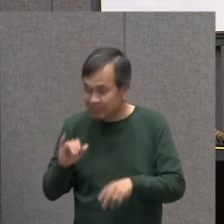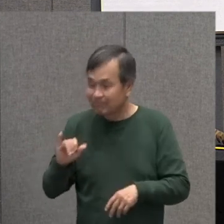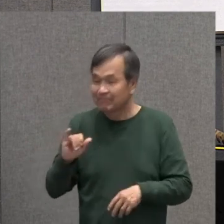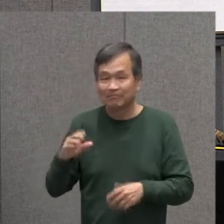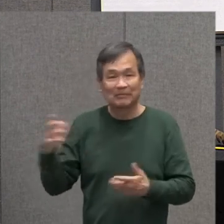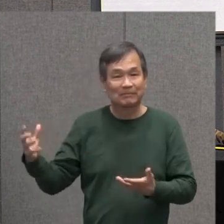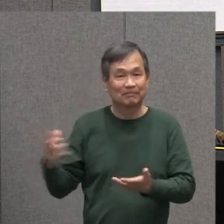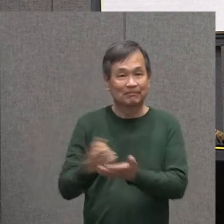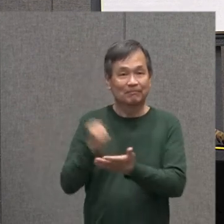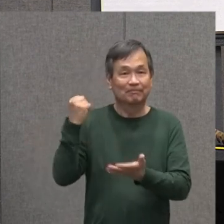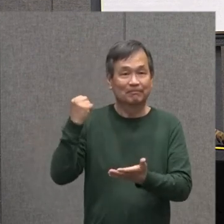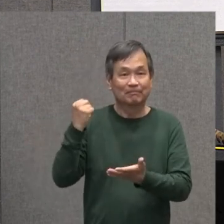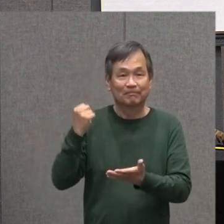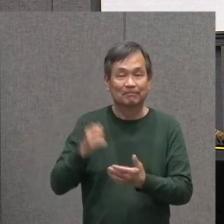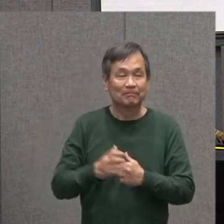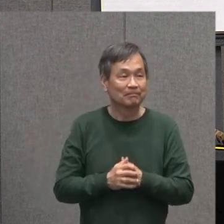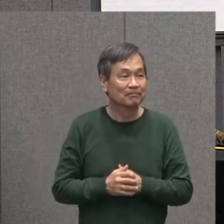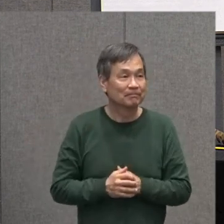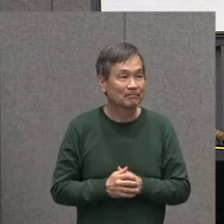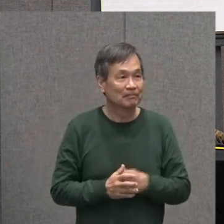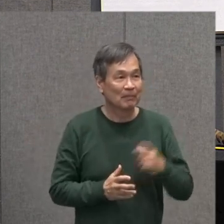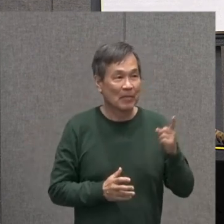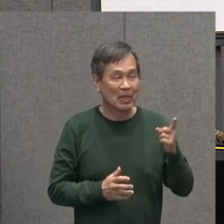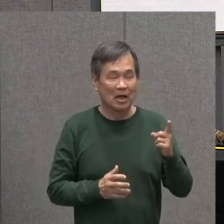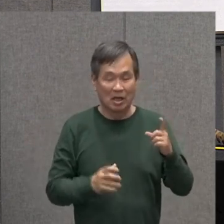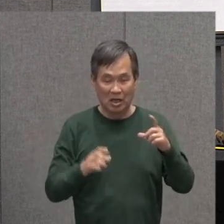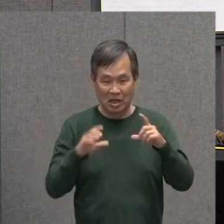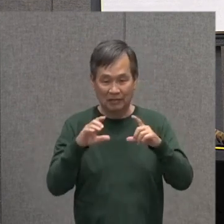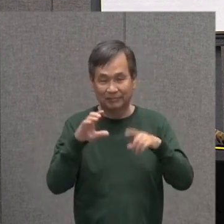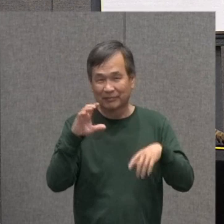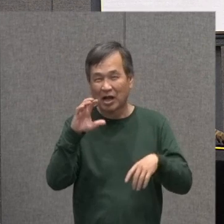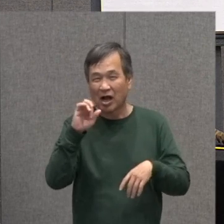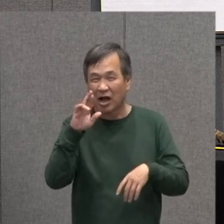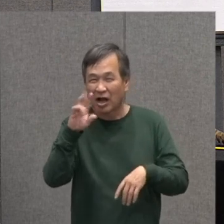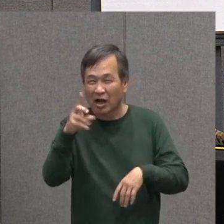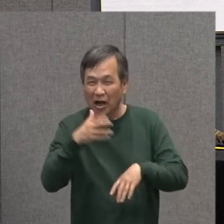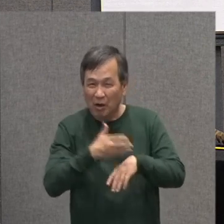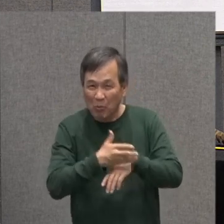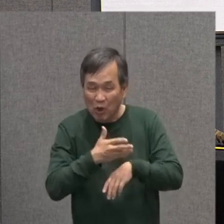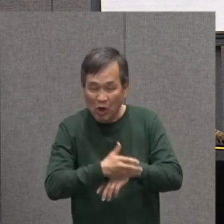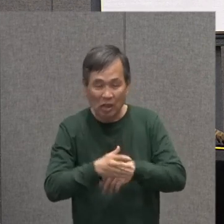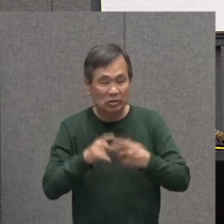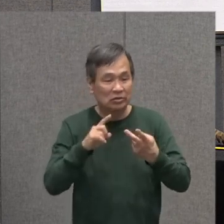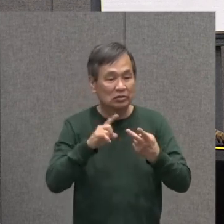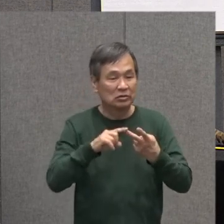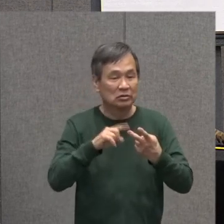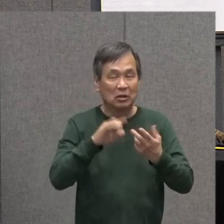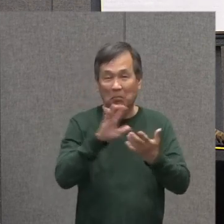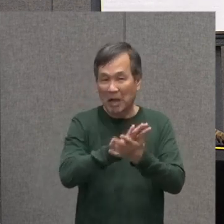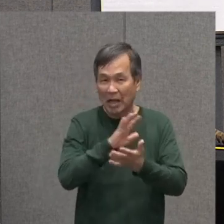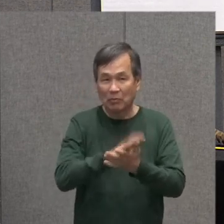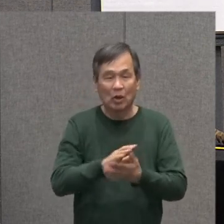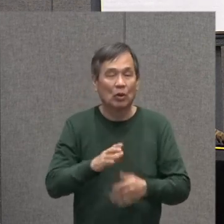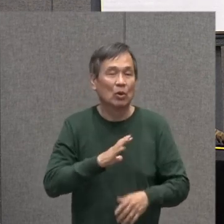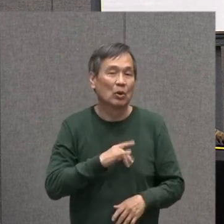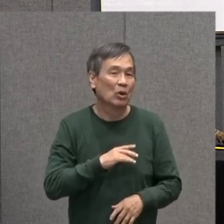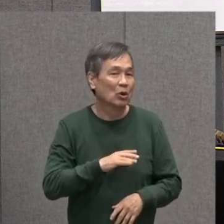I think paper and cardboard are the greatest materials you can have as an artist. That's right.